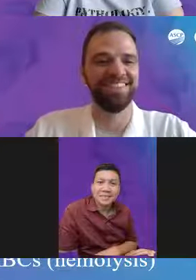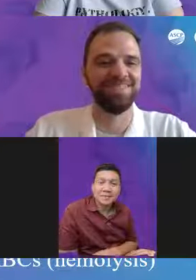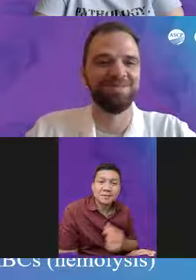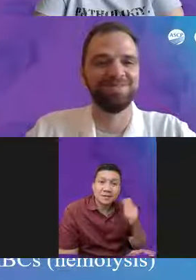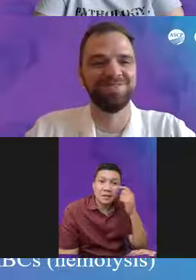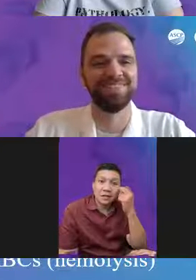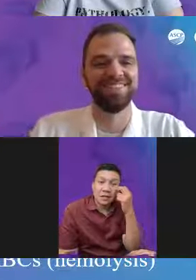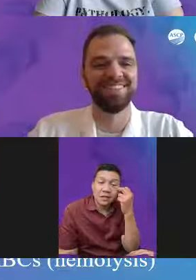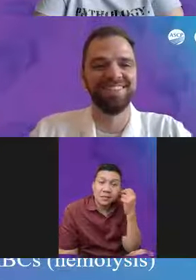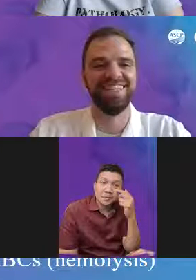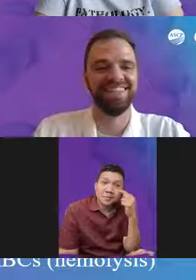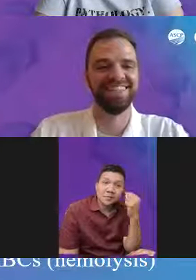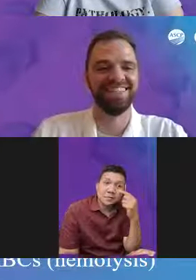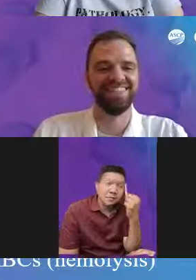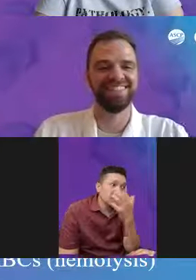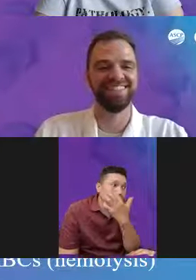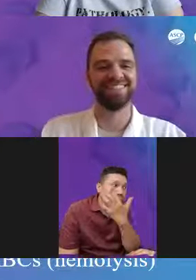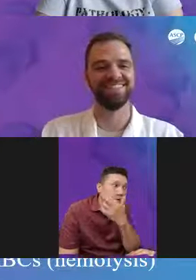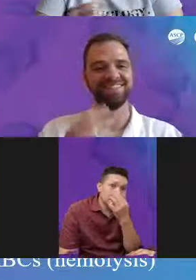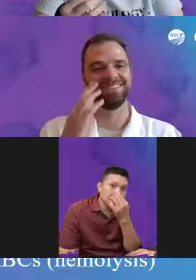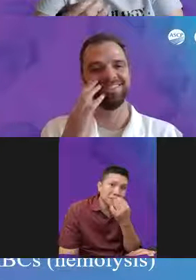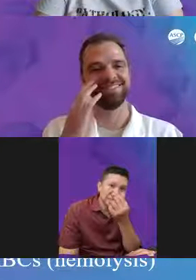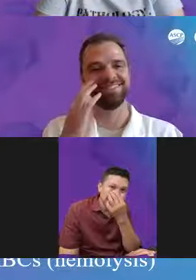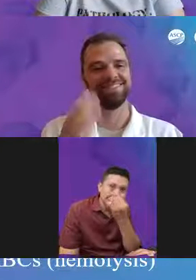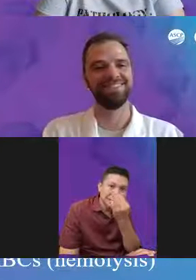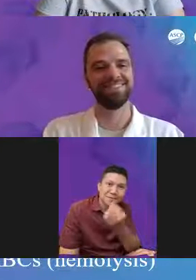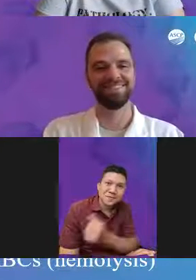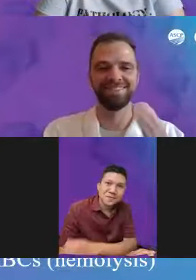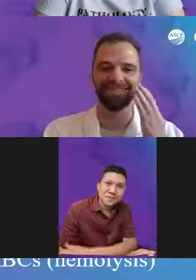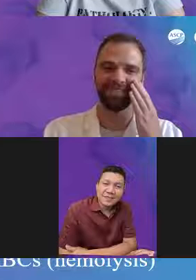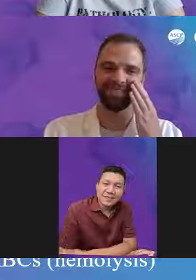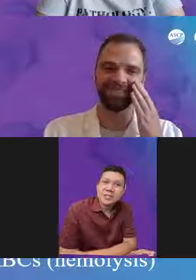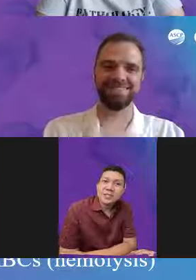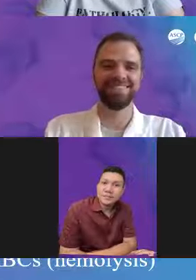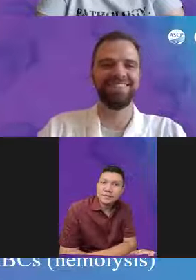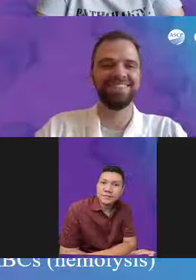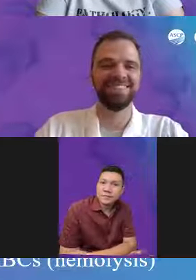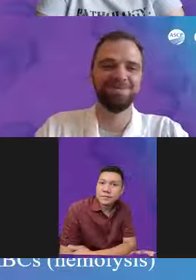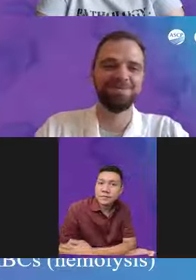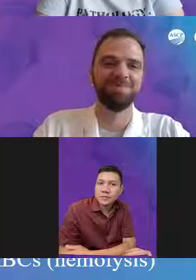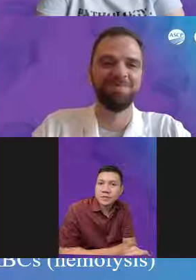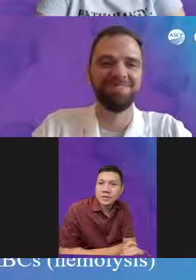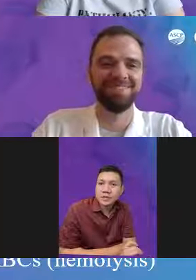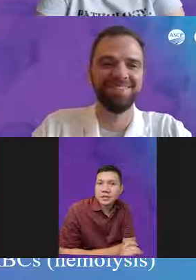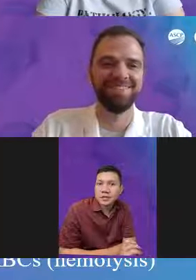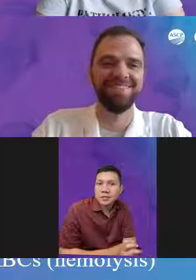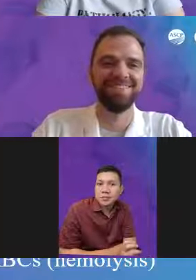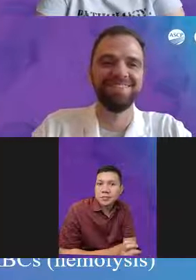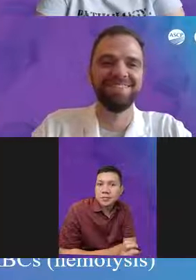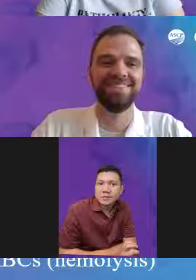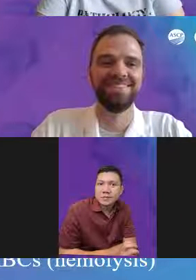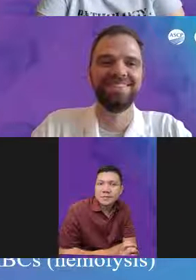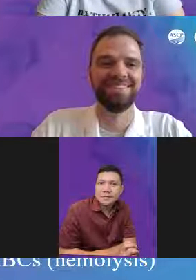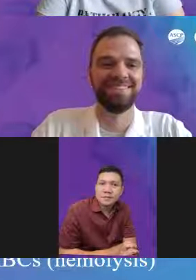that they could be affected because of a leukemia, which can be inherited. It could be caused